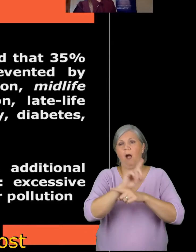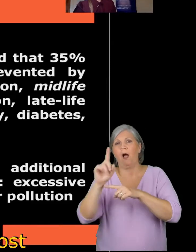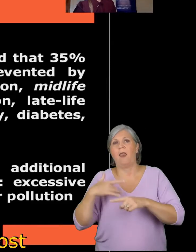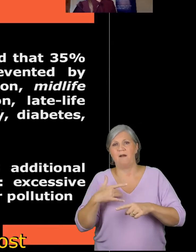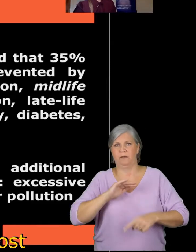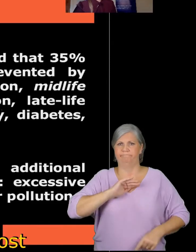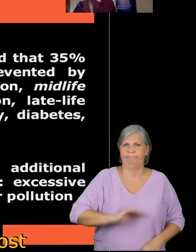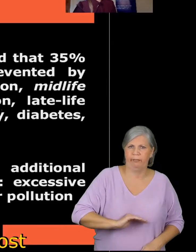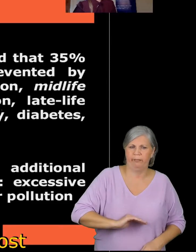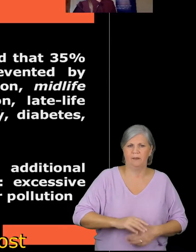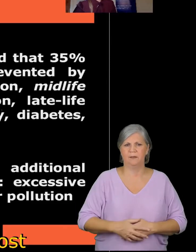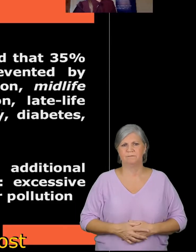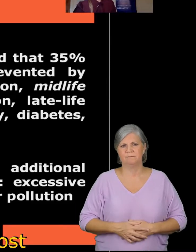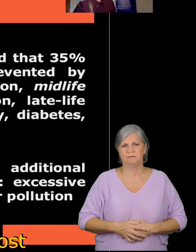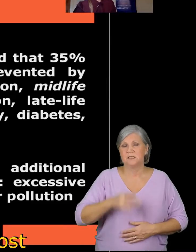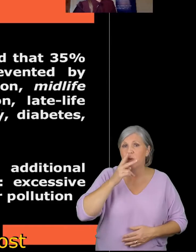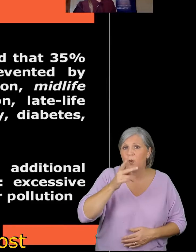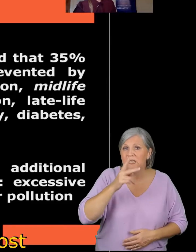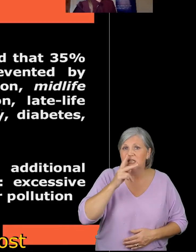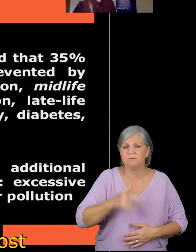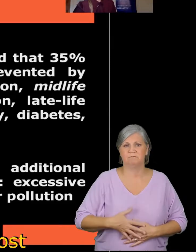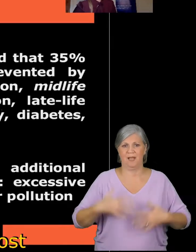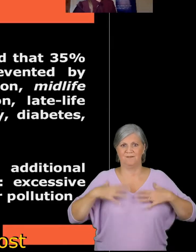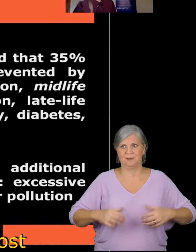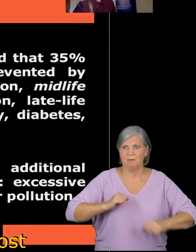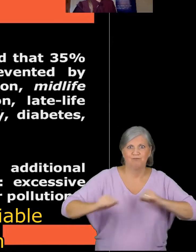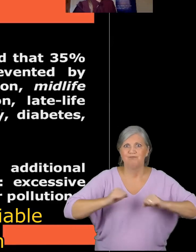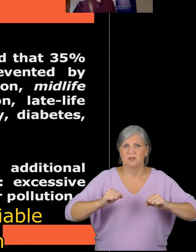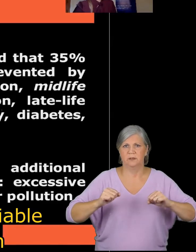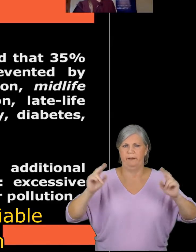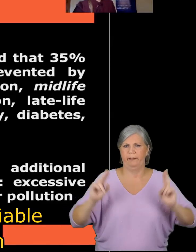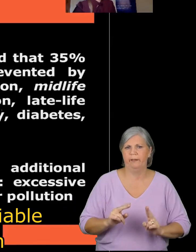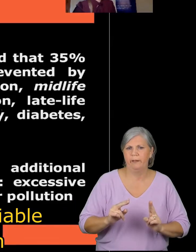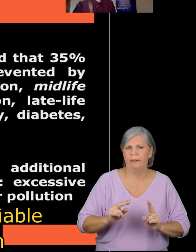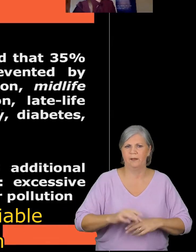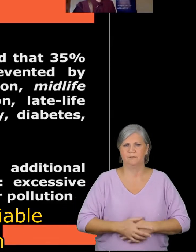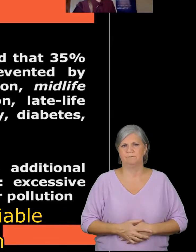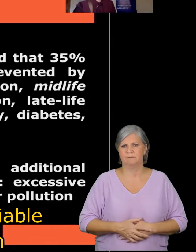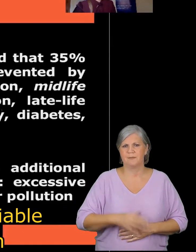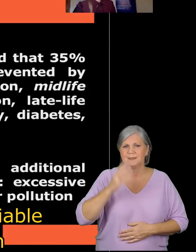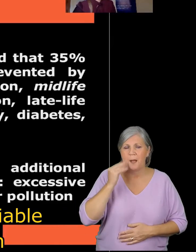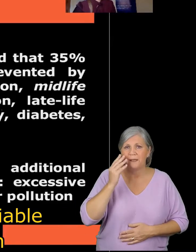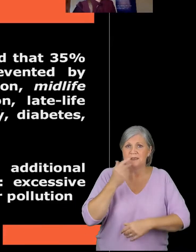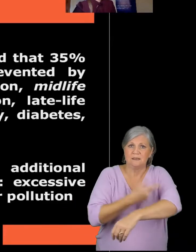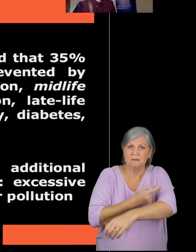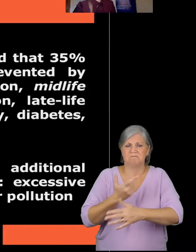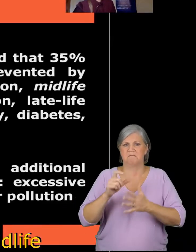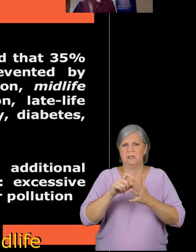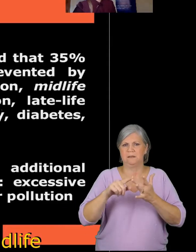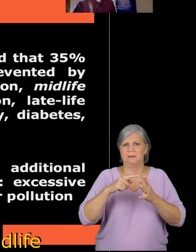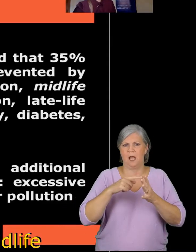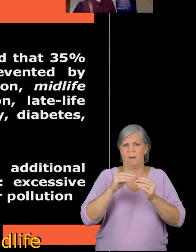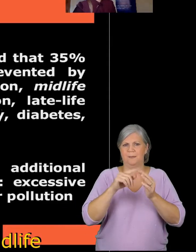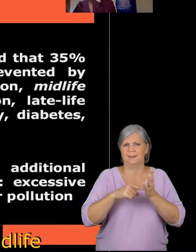inactivity, diabetes, and social isolation. The 3 most common potentially modifiable risk factors for commission